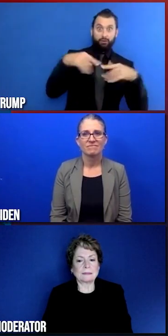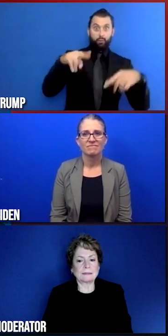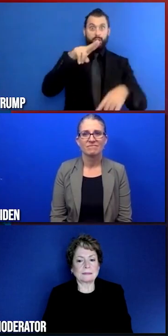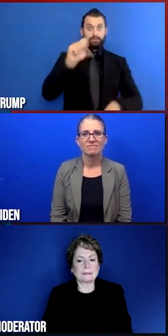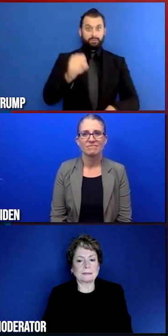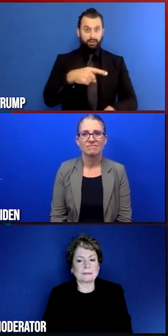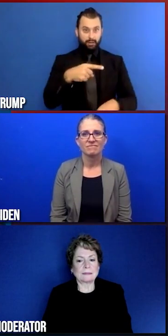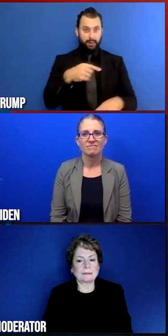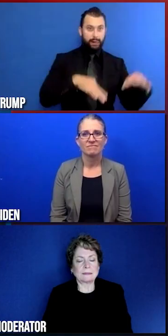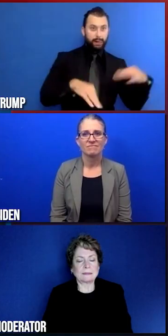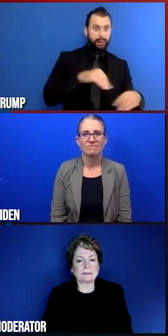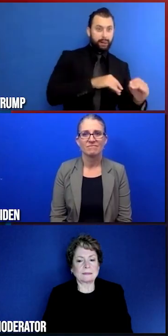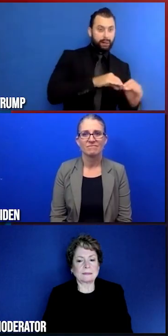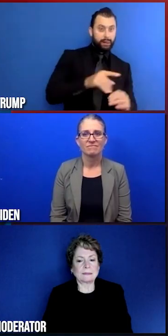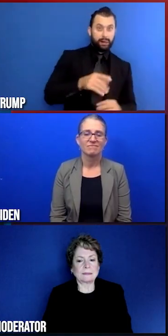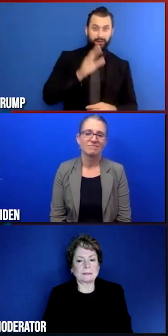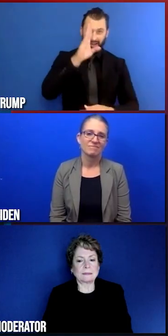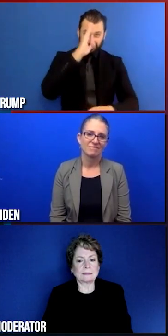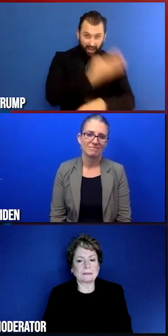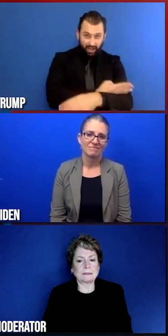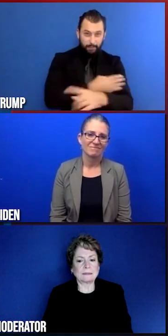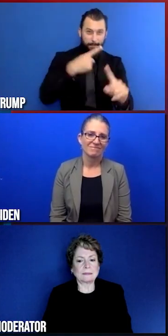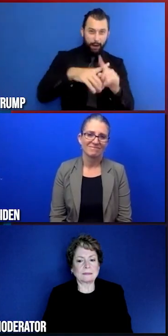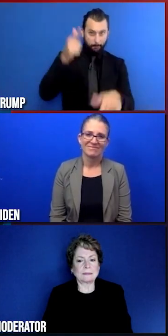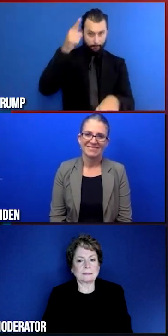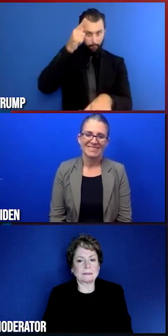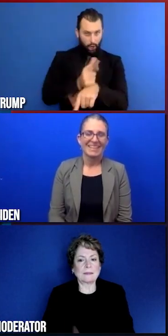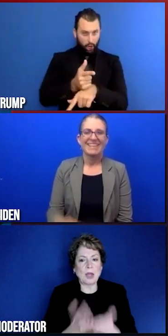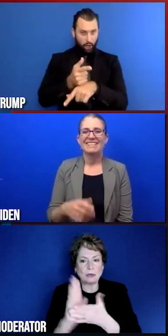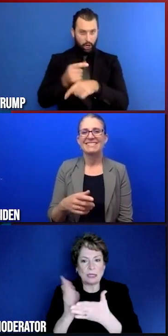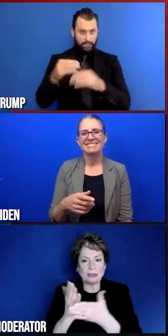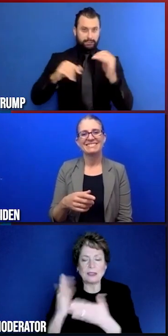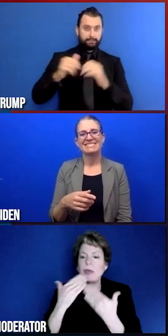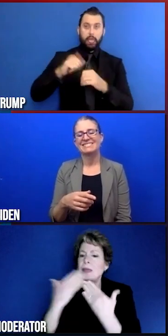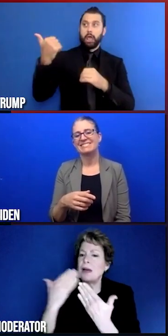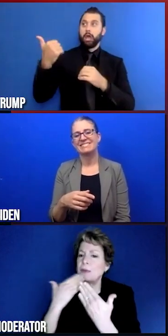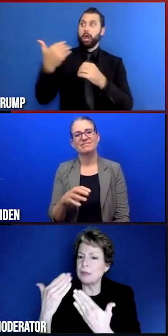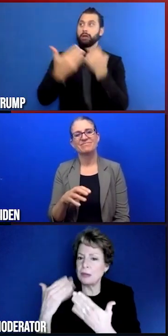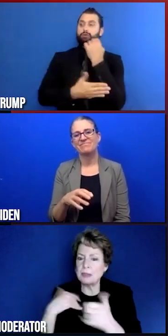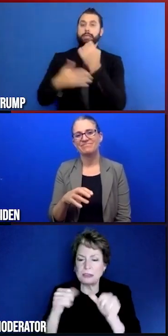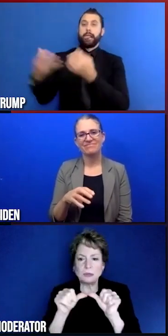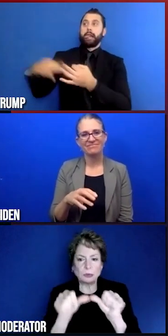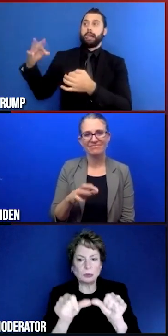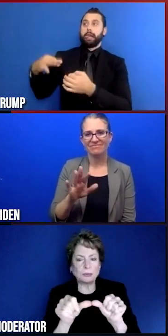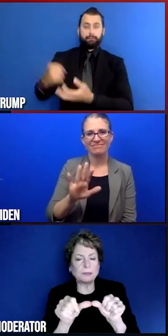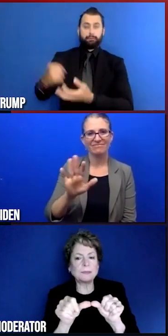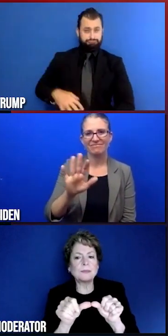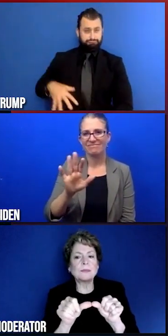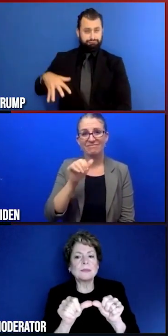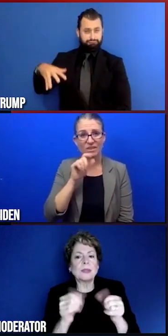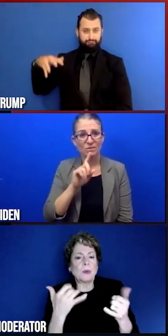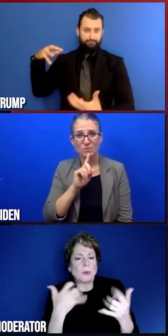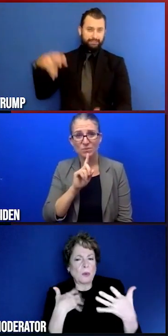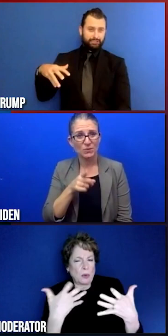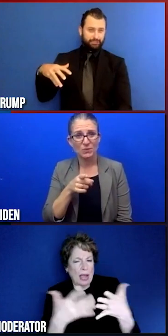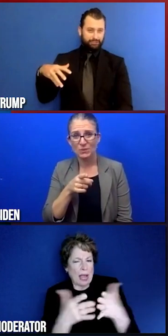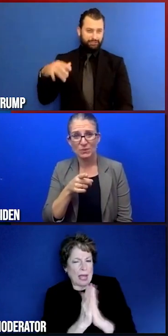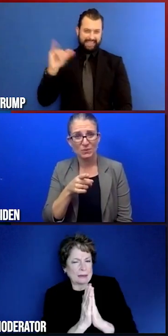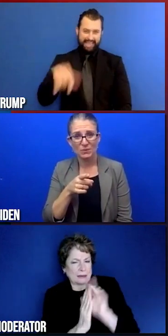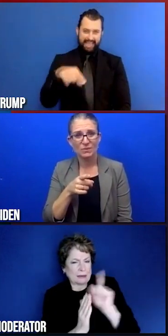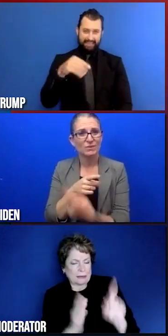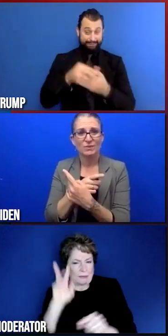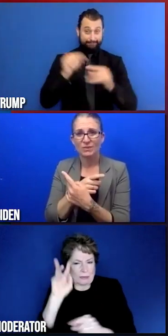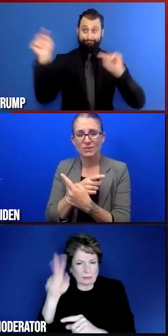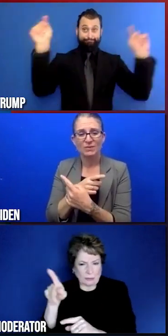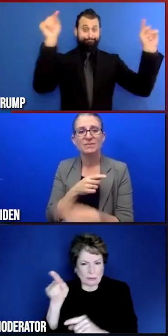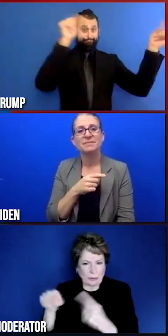They're sucking up money every Trump, place he thank you. goes. We do need to move on. I do want to ask you, Vice President Biden, about China. Let's talk about